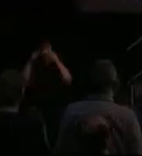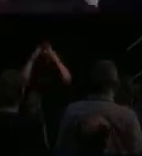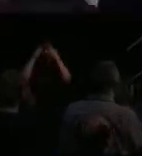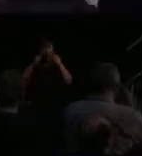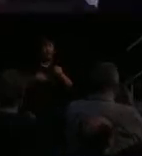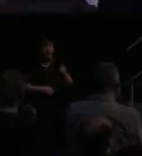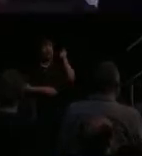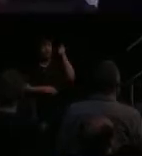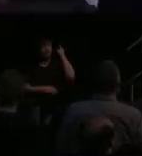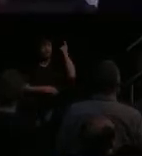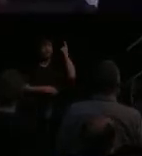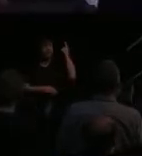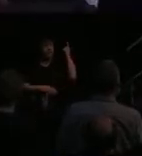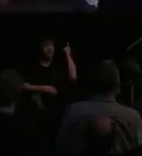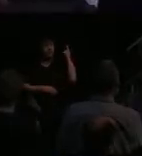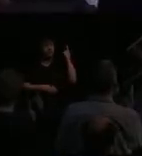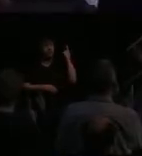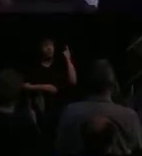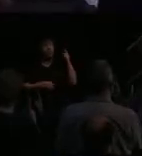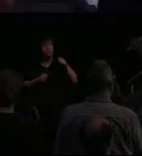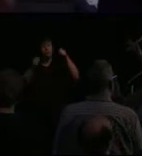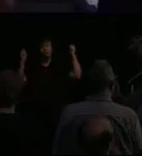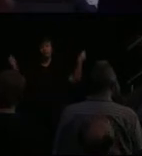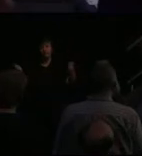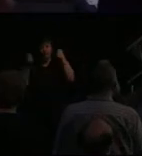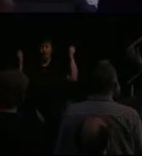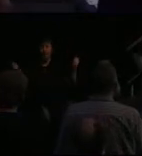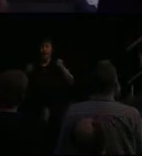we worship you.